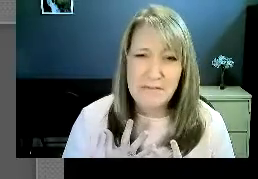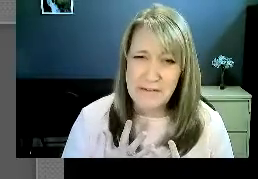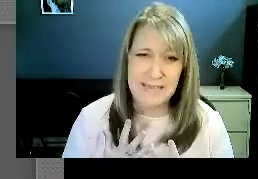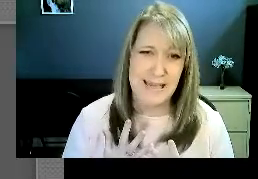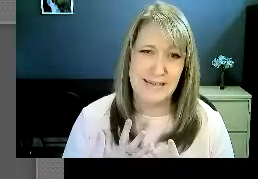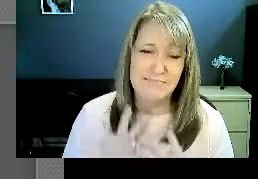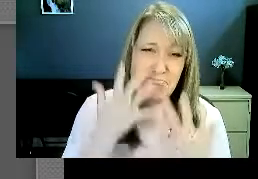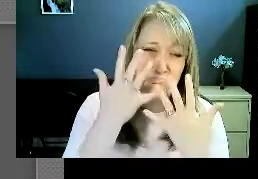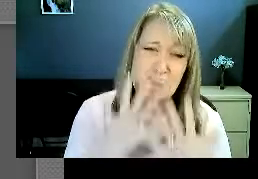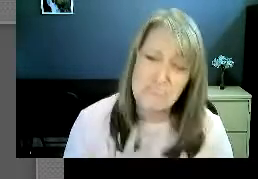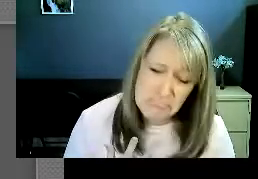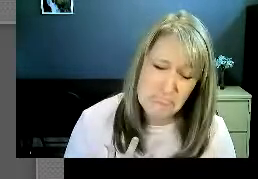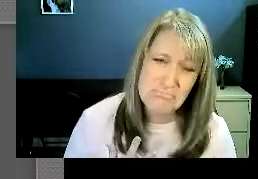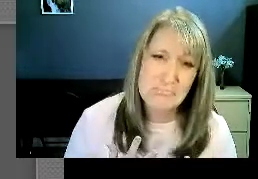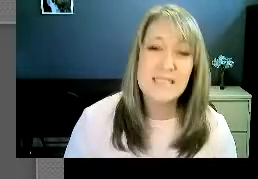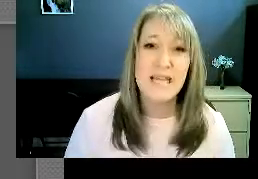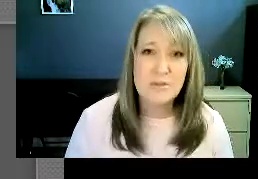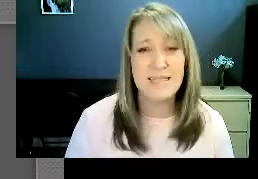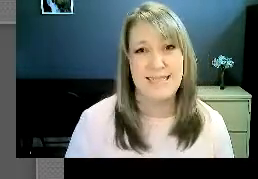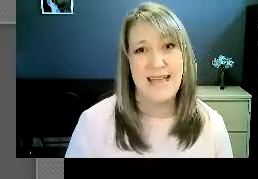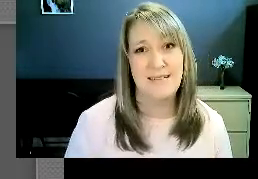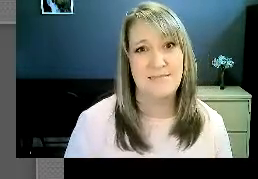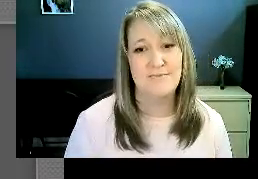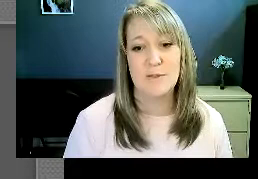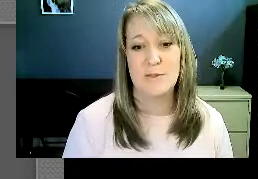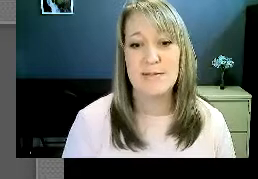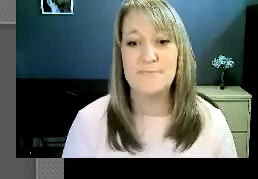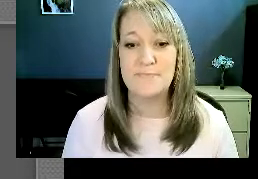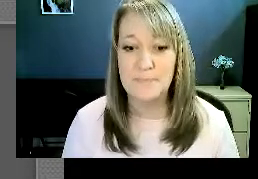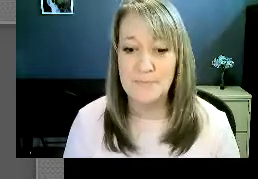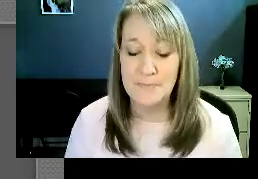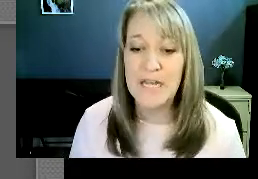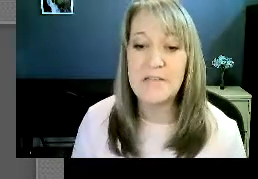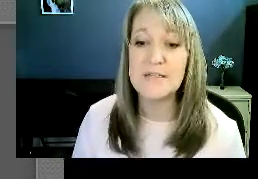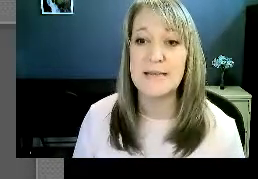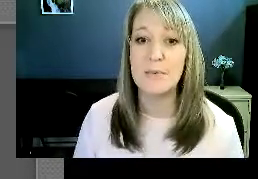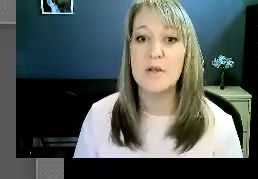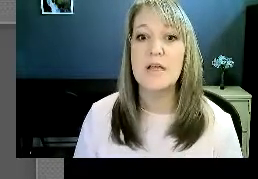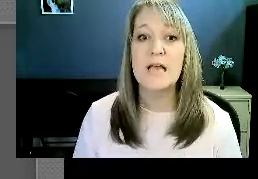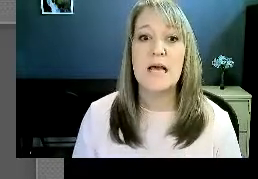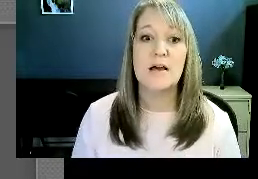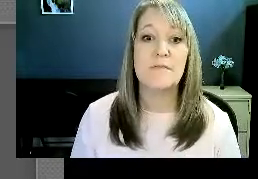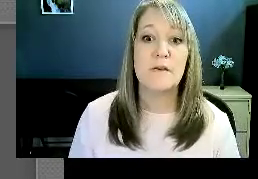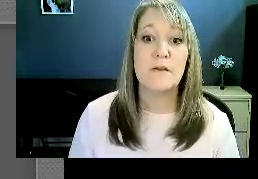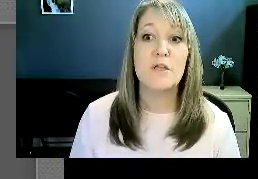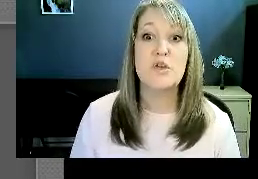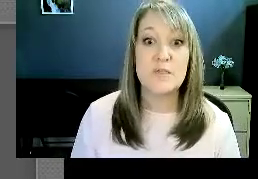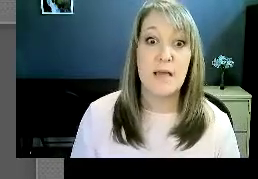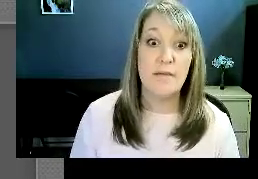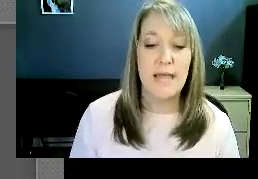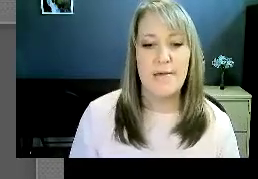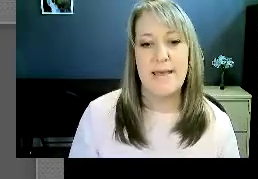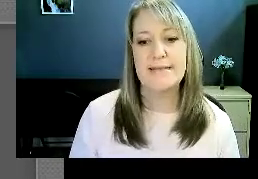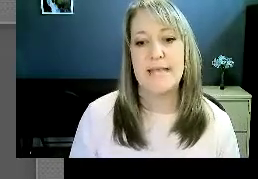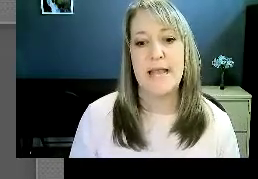very, very sad, terribly sad, all right? Another example of the use